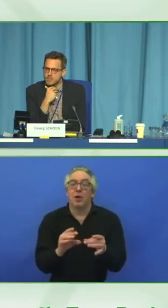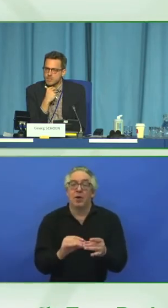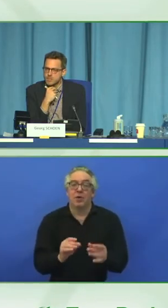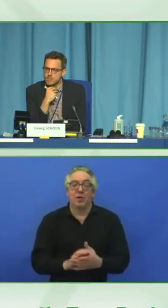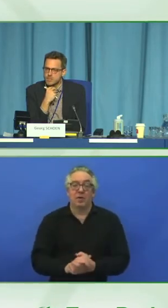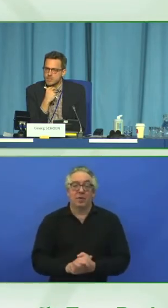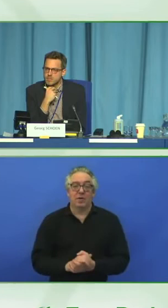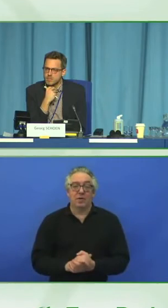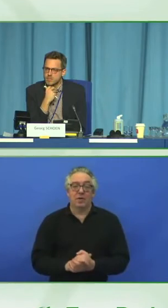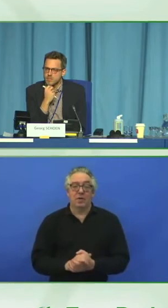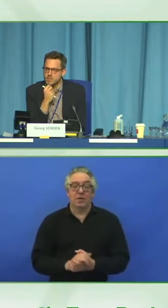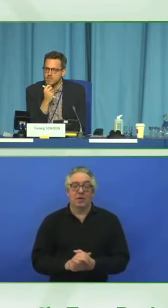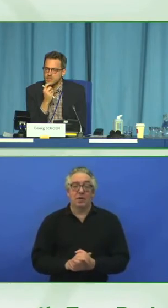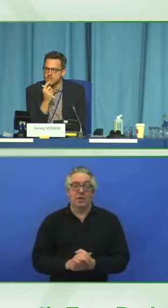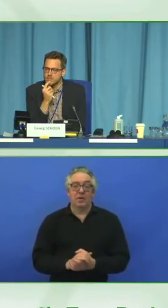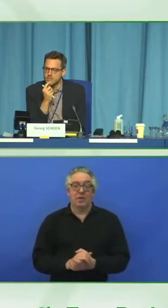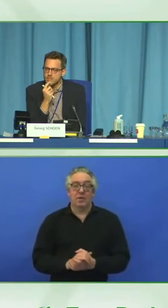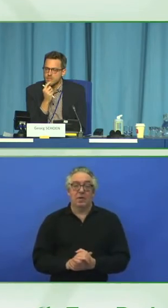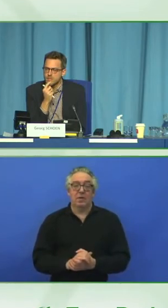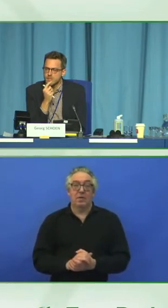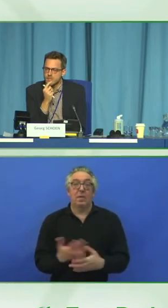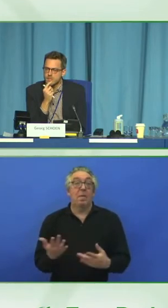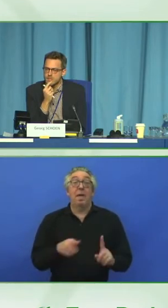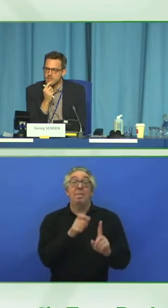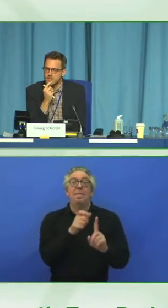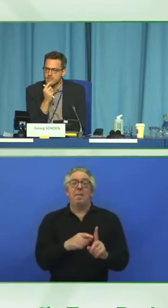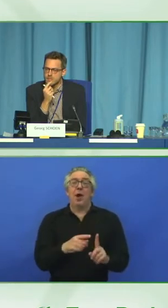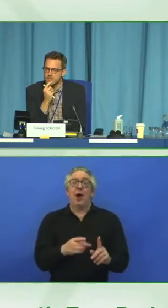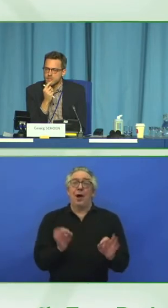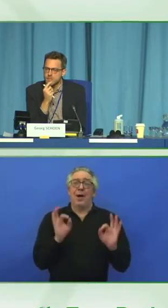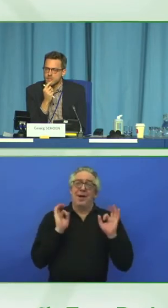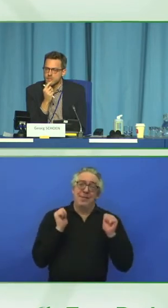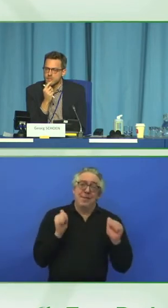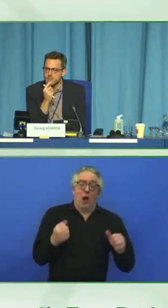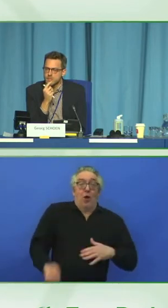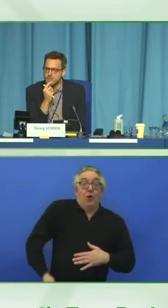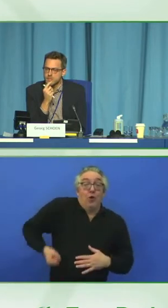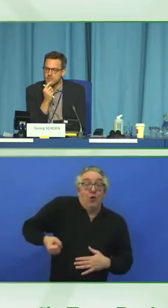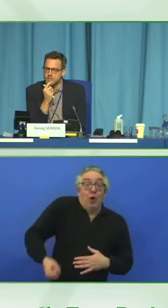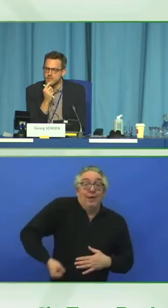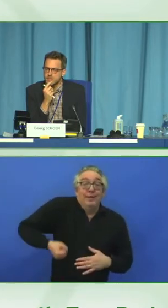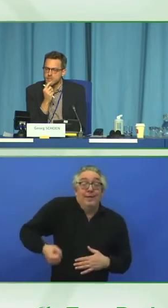buy premium crutches because the crutches that are available,